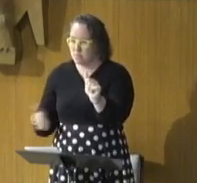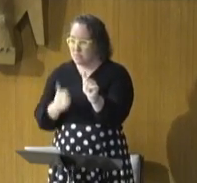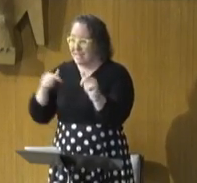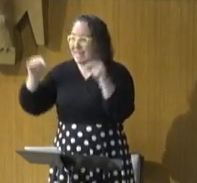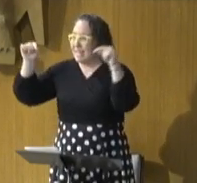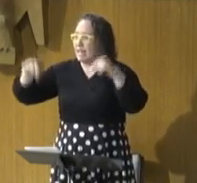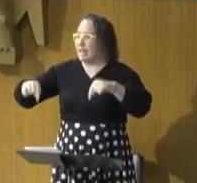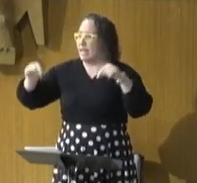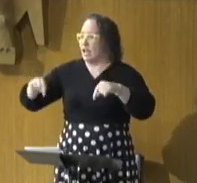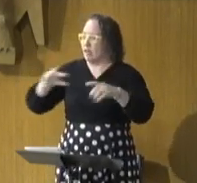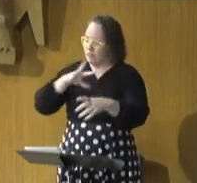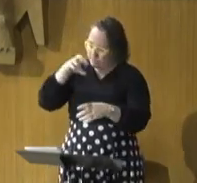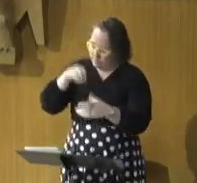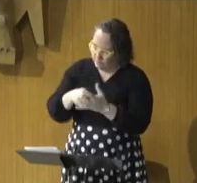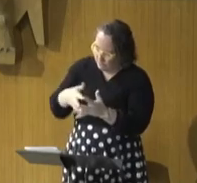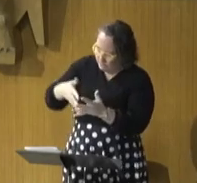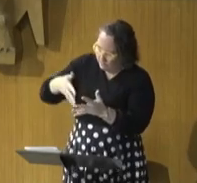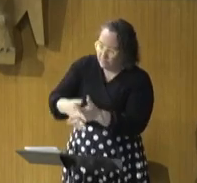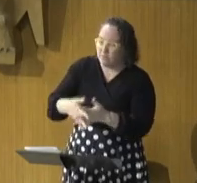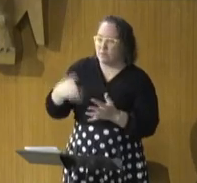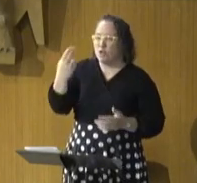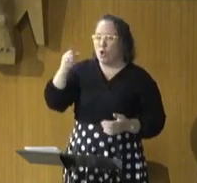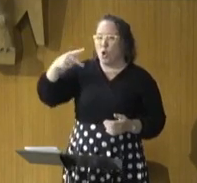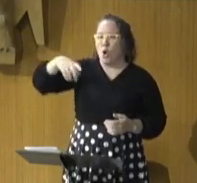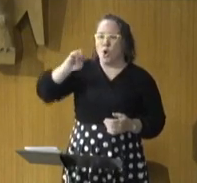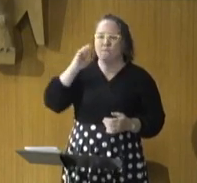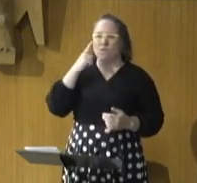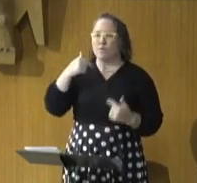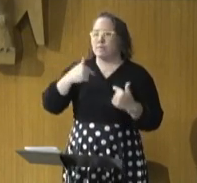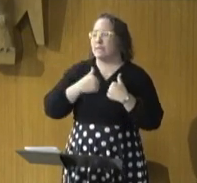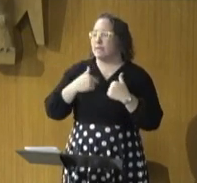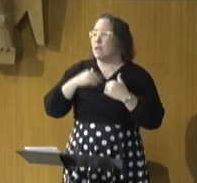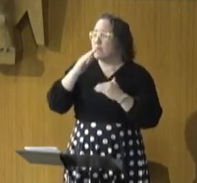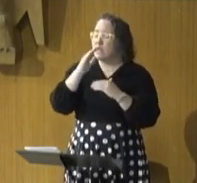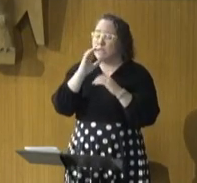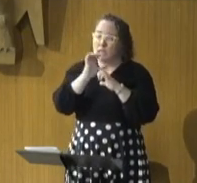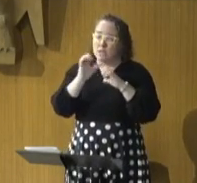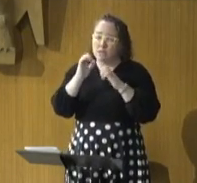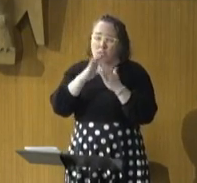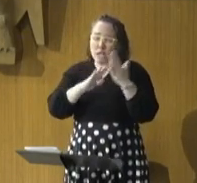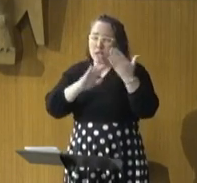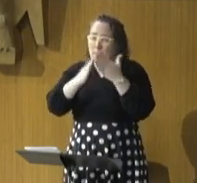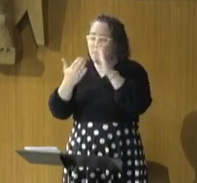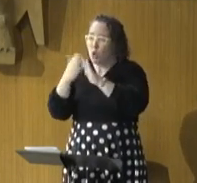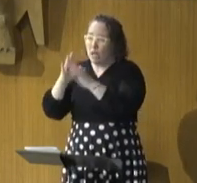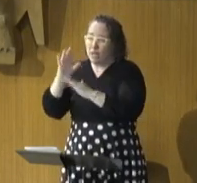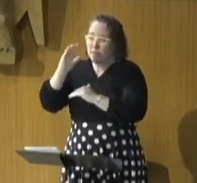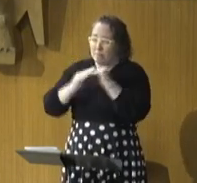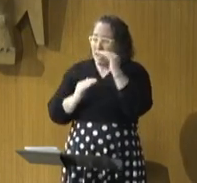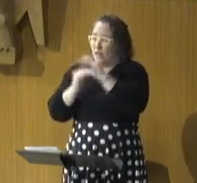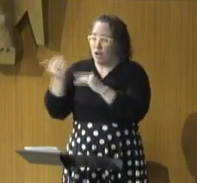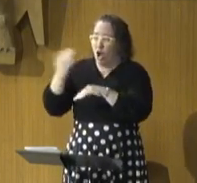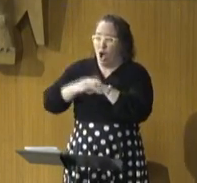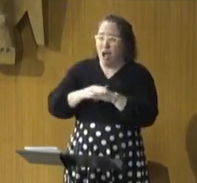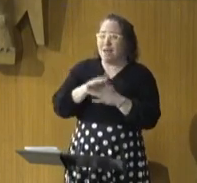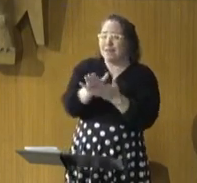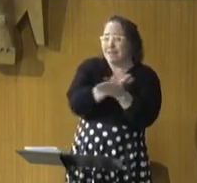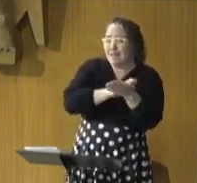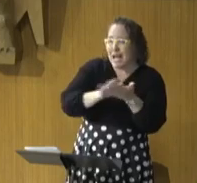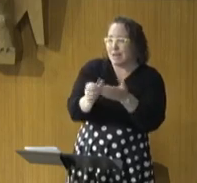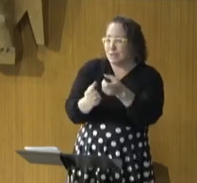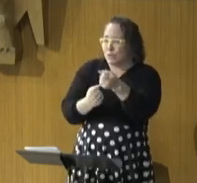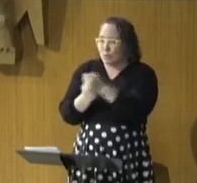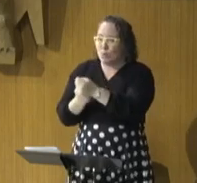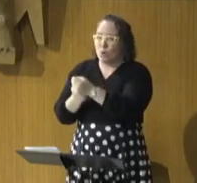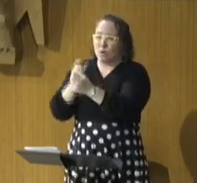place to be than Claremont UCC, a community that is built on practicing compassion and kindness and support to